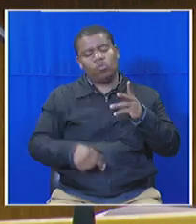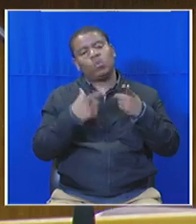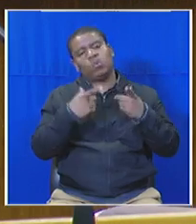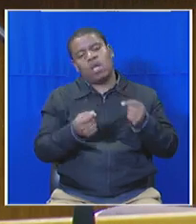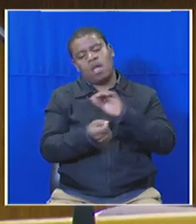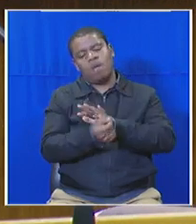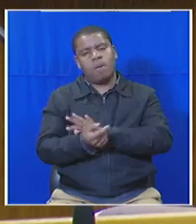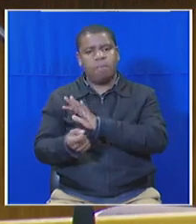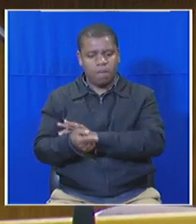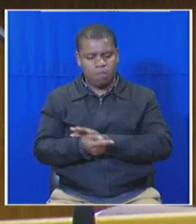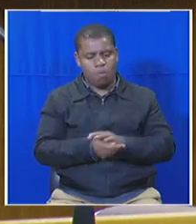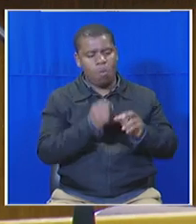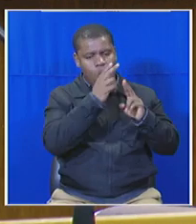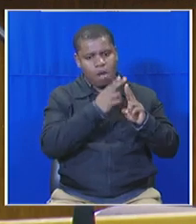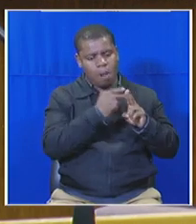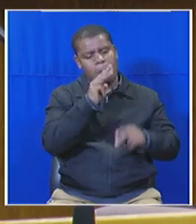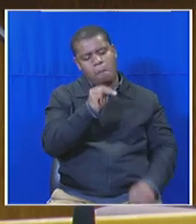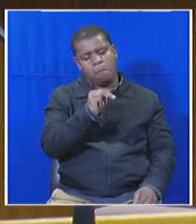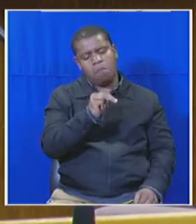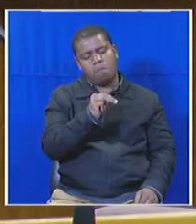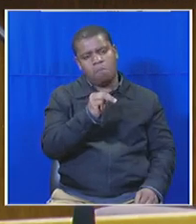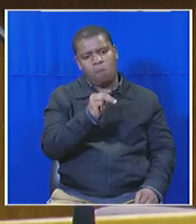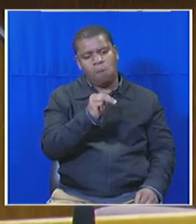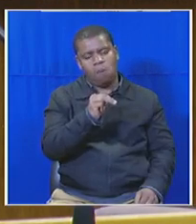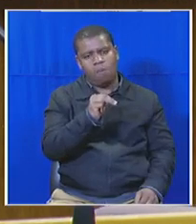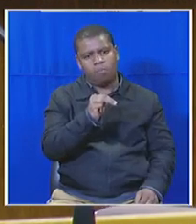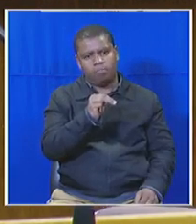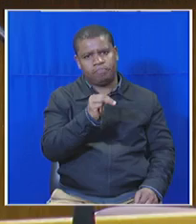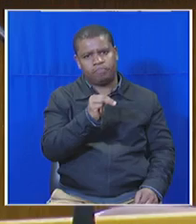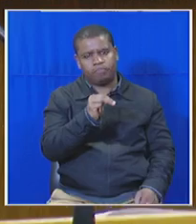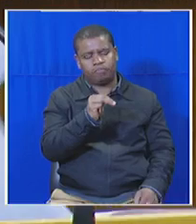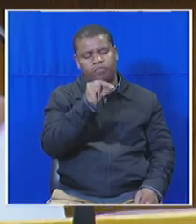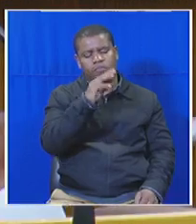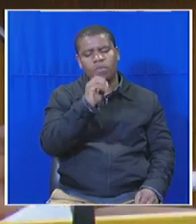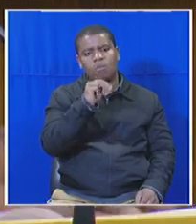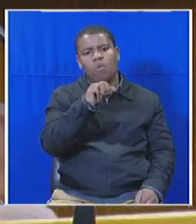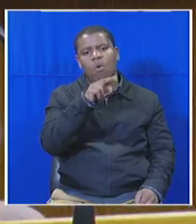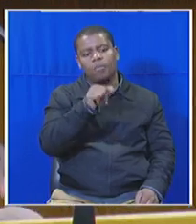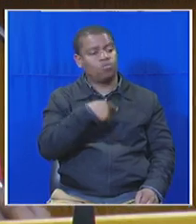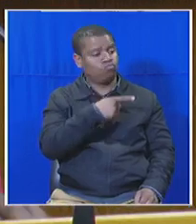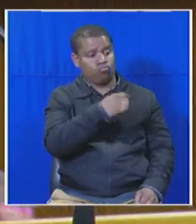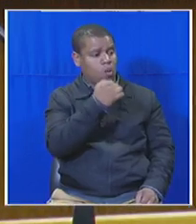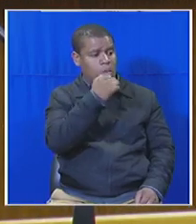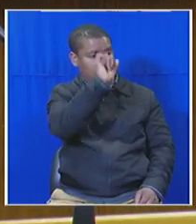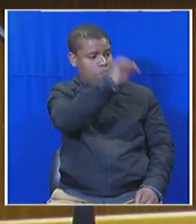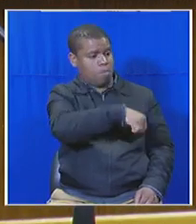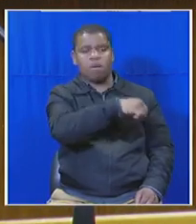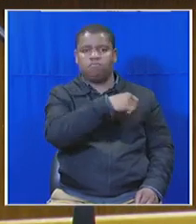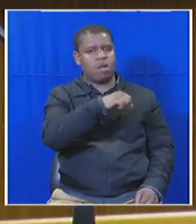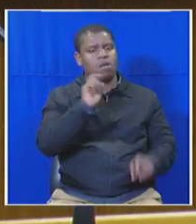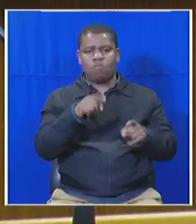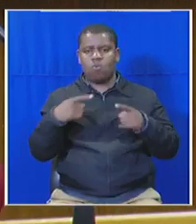wakhe i-DA izikhethele abantu amabagqwale emswaneni xa kuthe kwakho osishiyileyo.